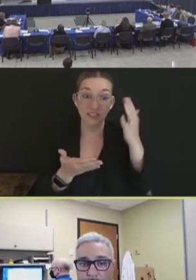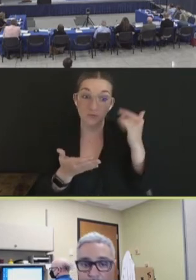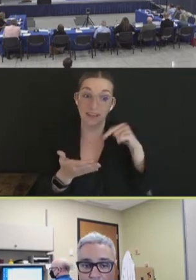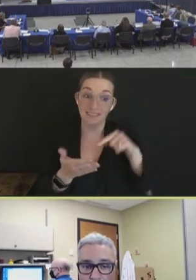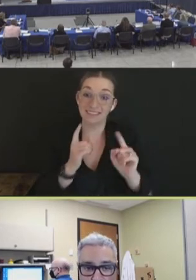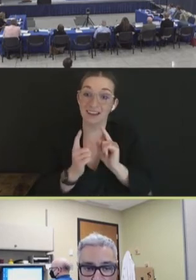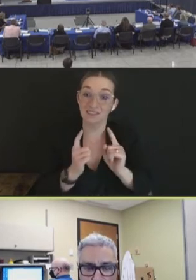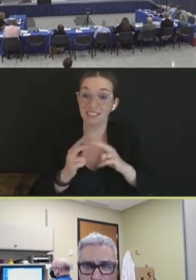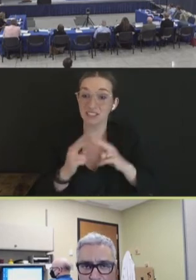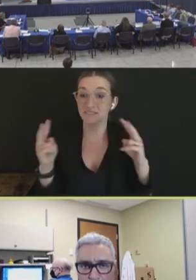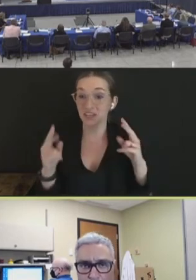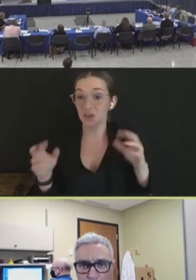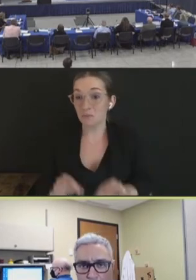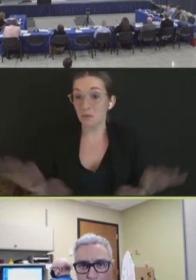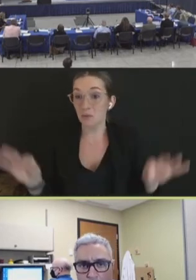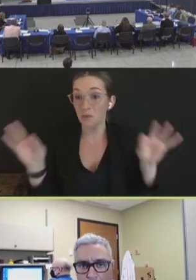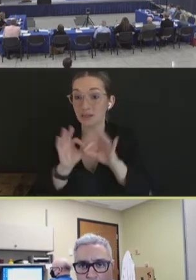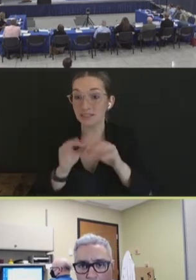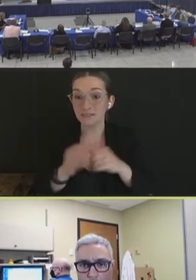slide, please.